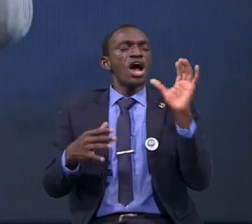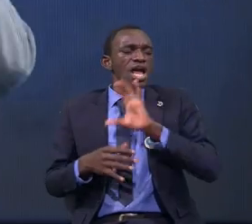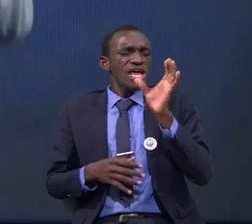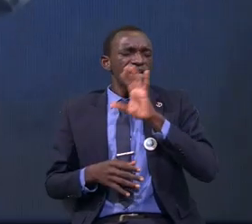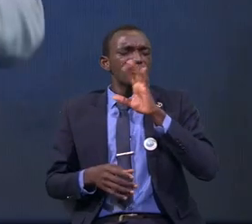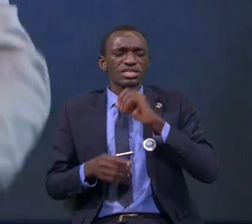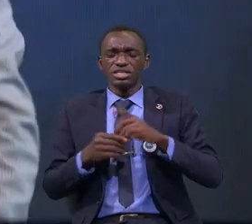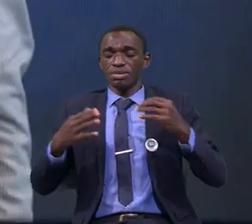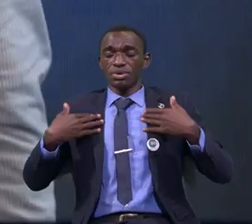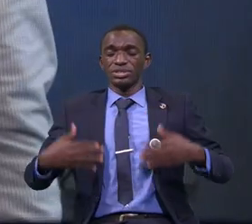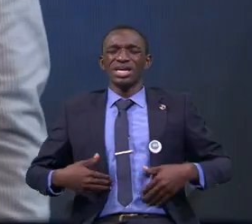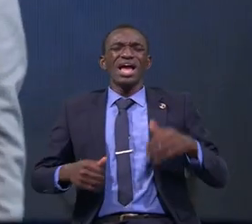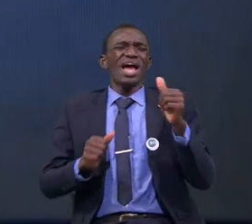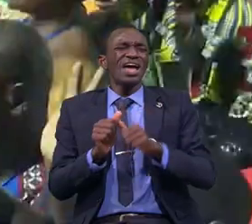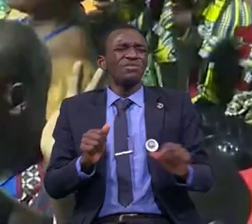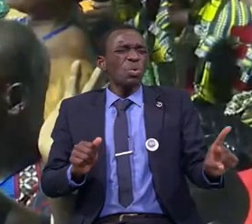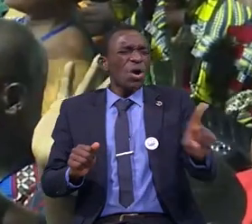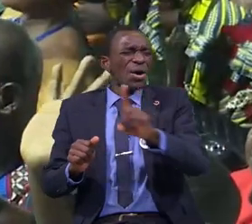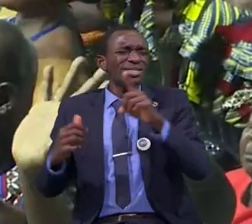Everyone healing.